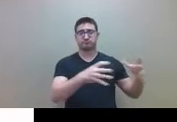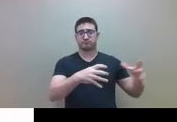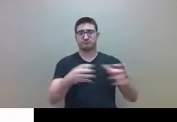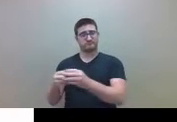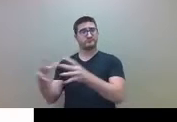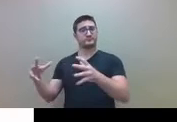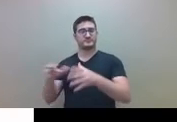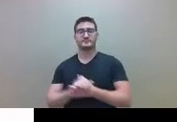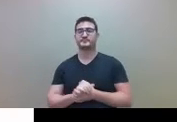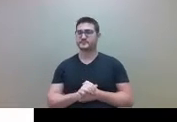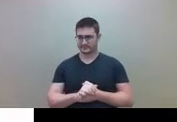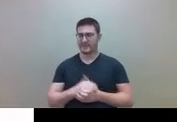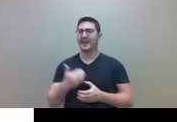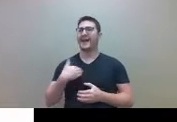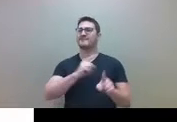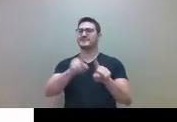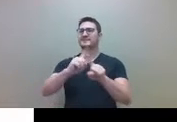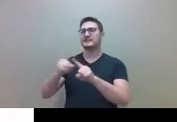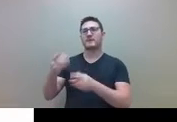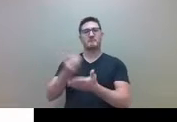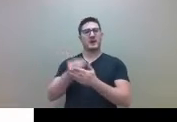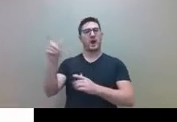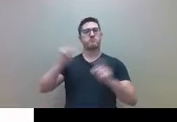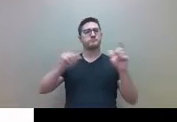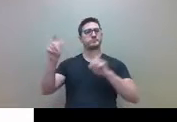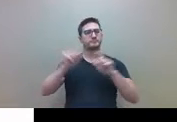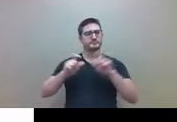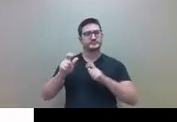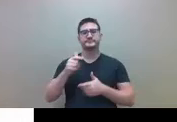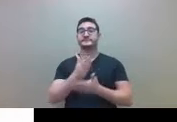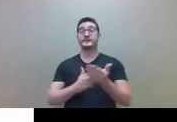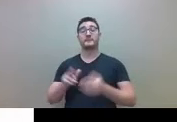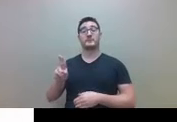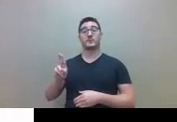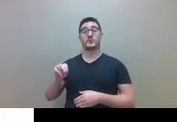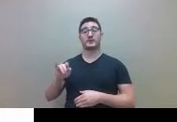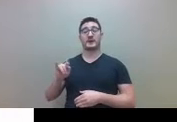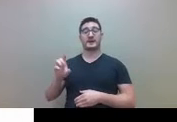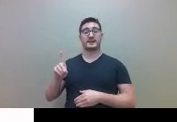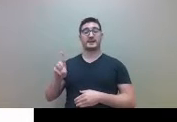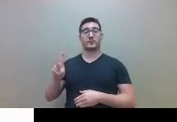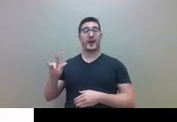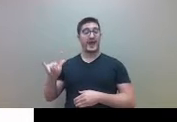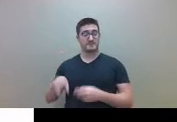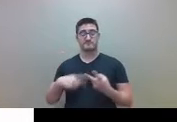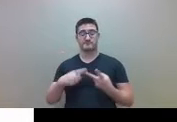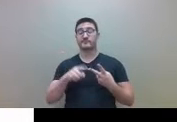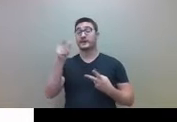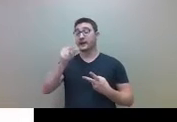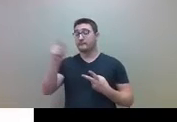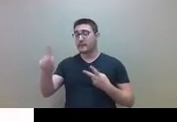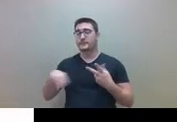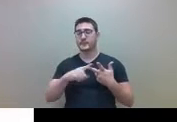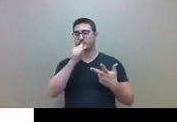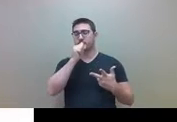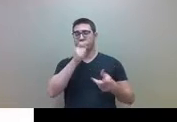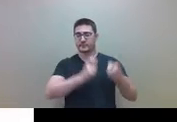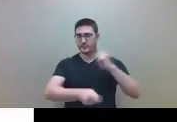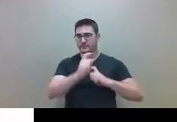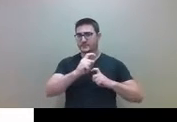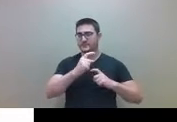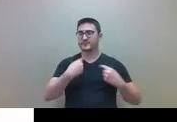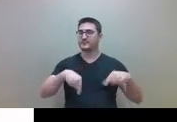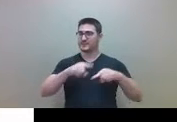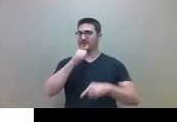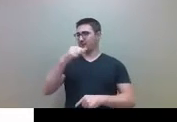United Way, and private donations. It's an absolutely wonderful, wonderful not-for-profit agency that is really there